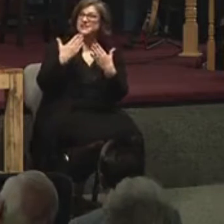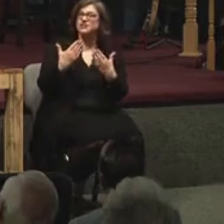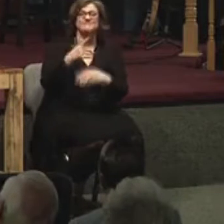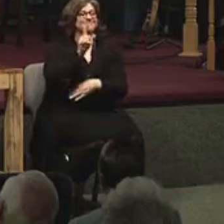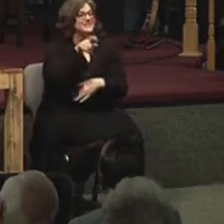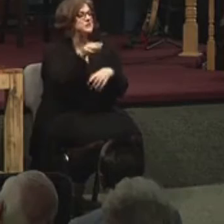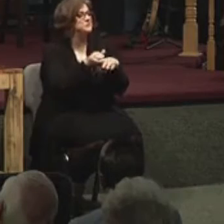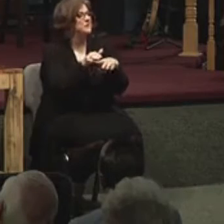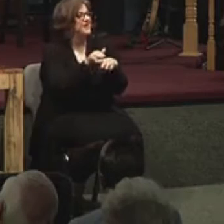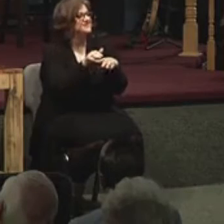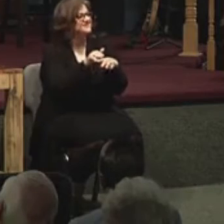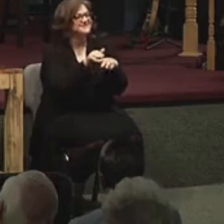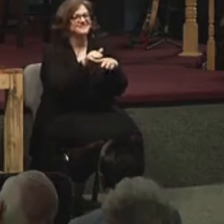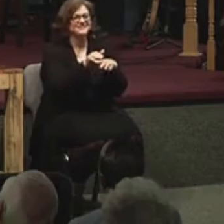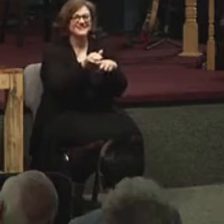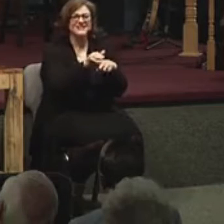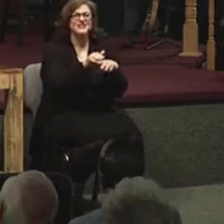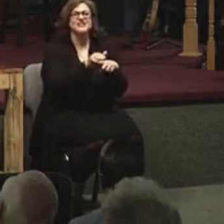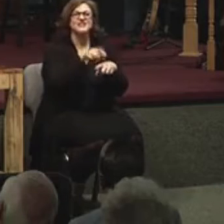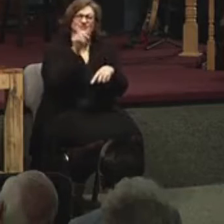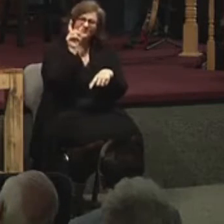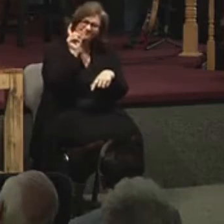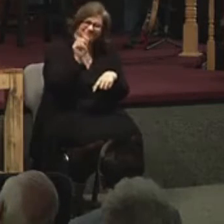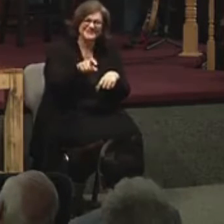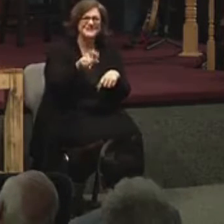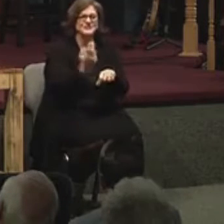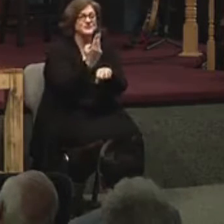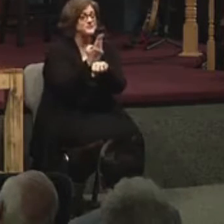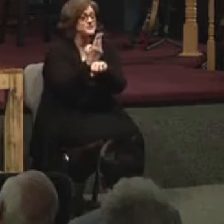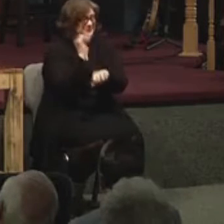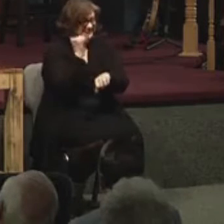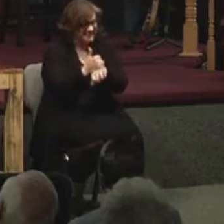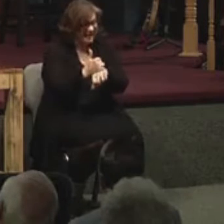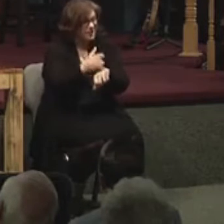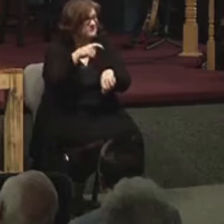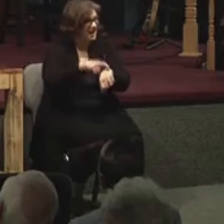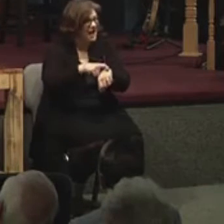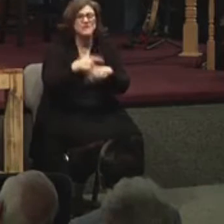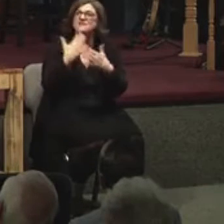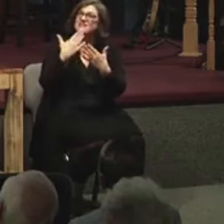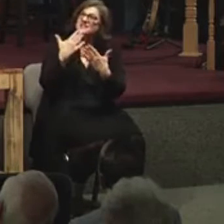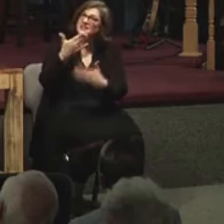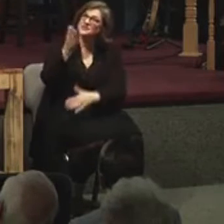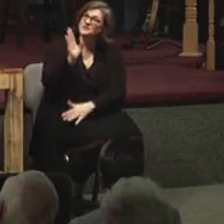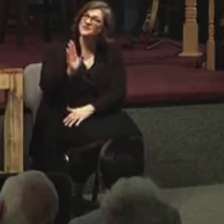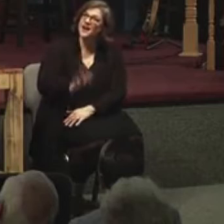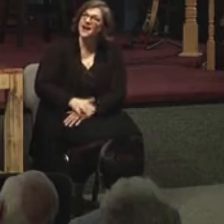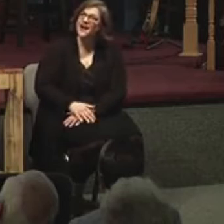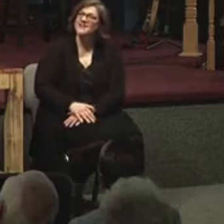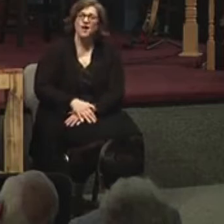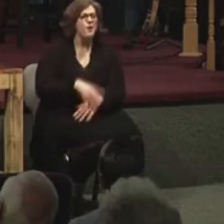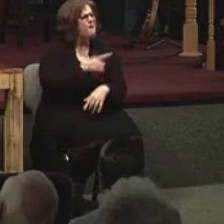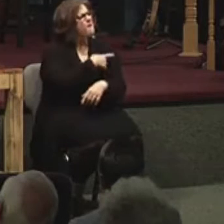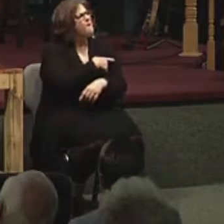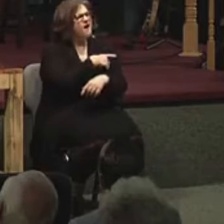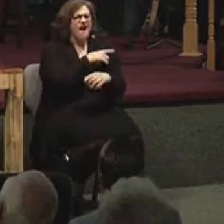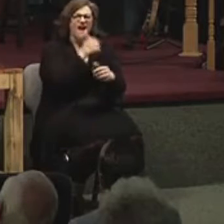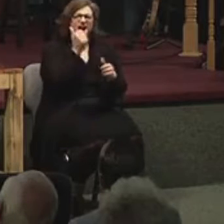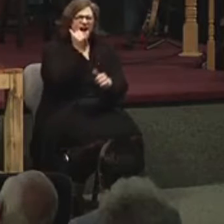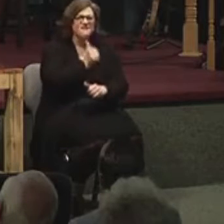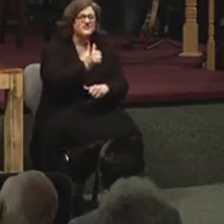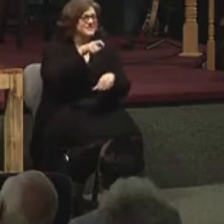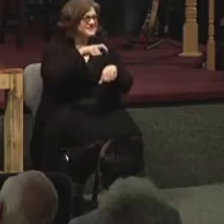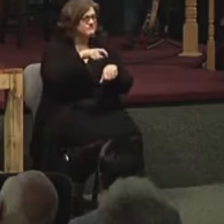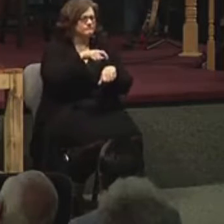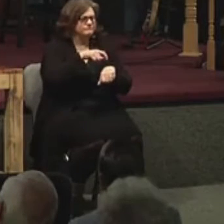You've got to take some time to thank God. When you're talking to him about the things you need in your life, give thanks to him for all that you have. Because